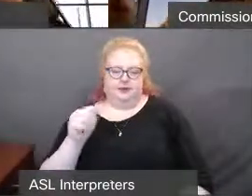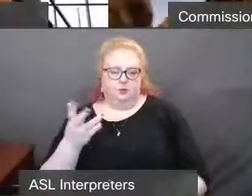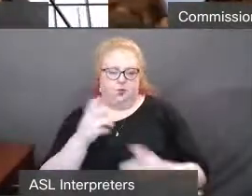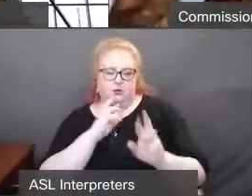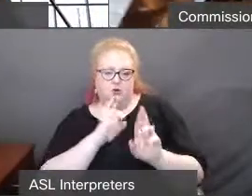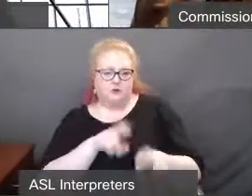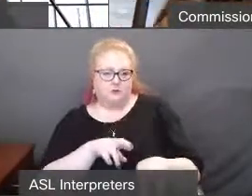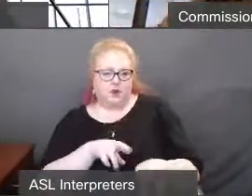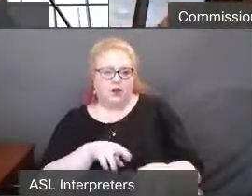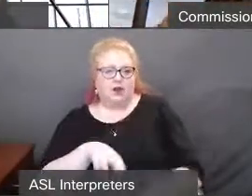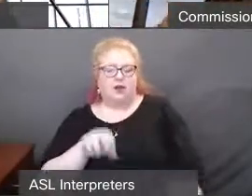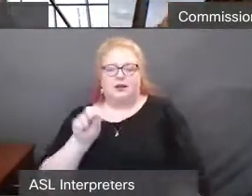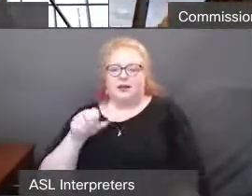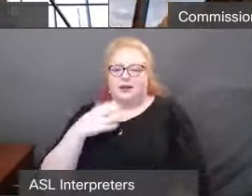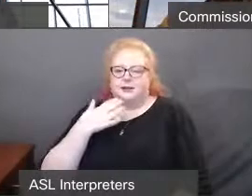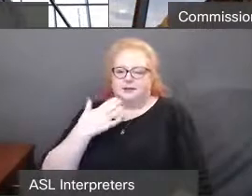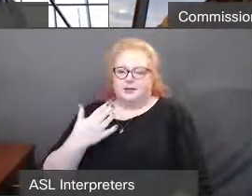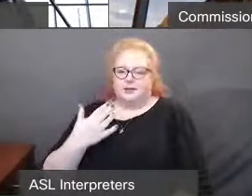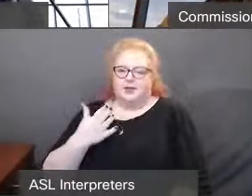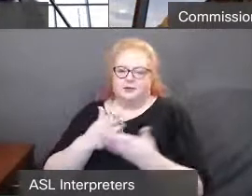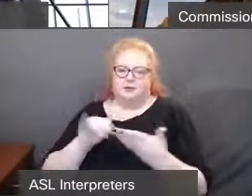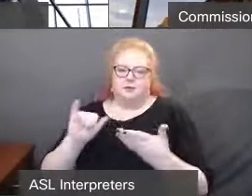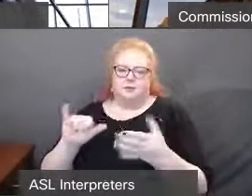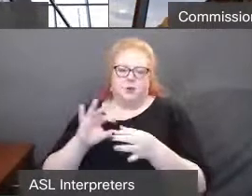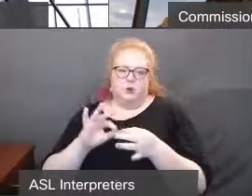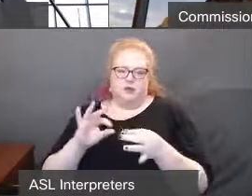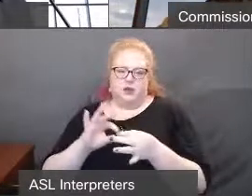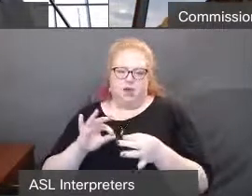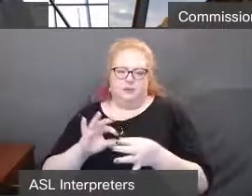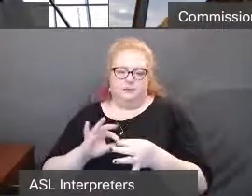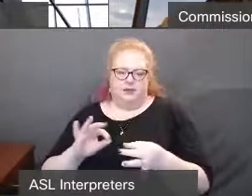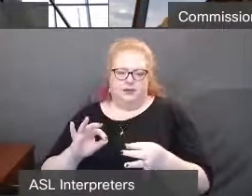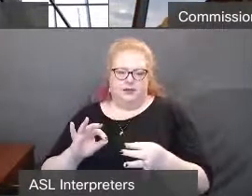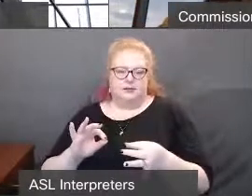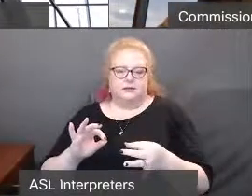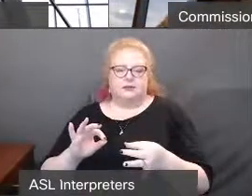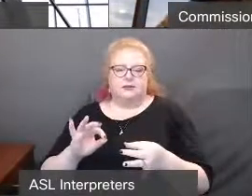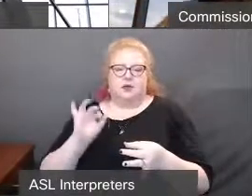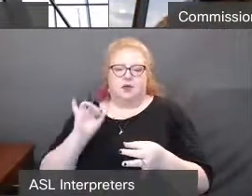Thank you. Some of the comments made,